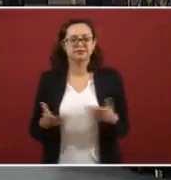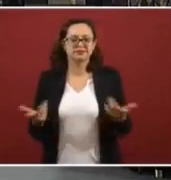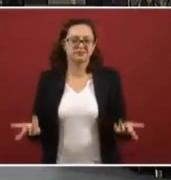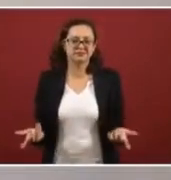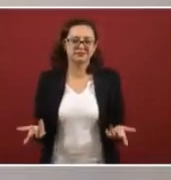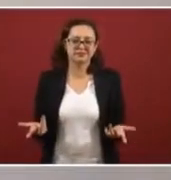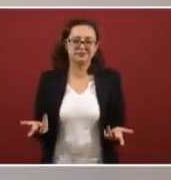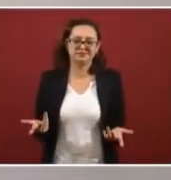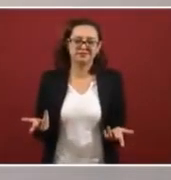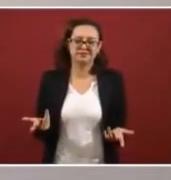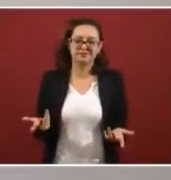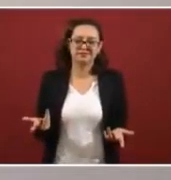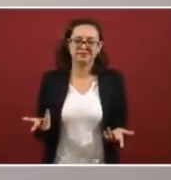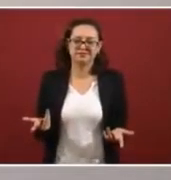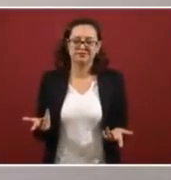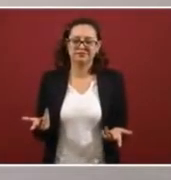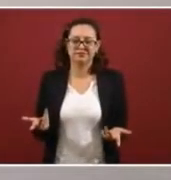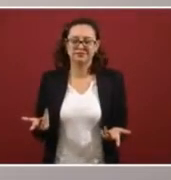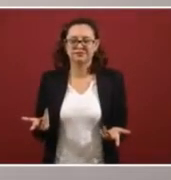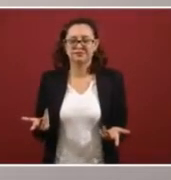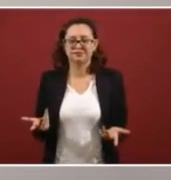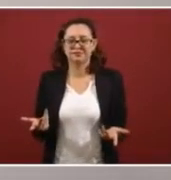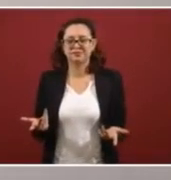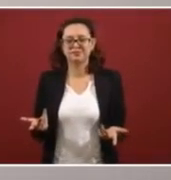in favor